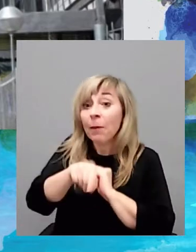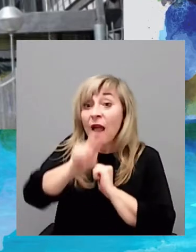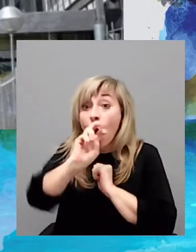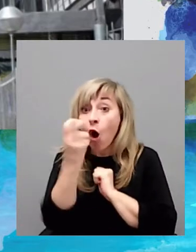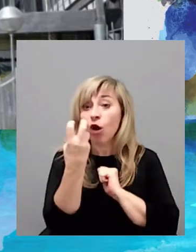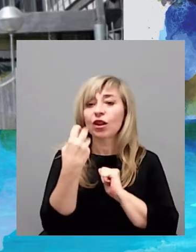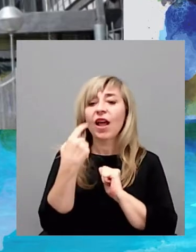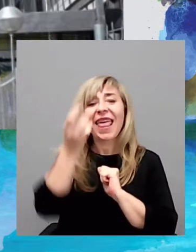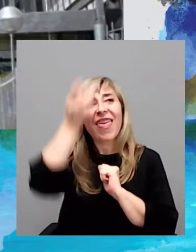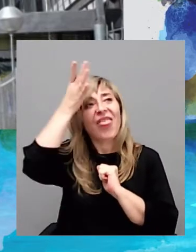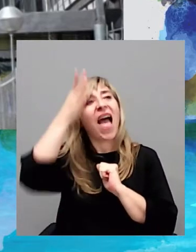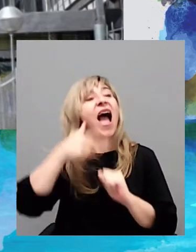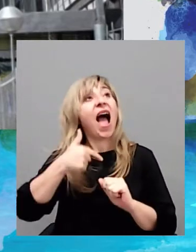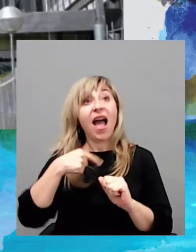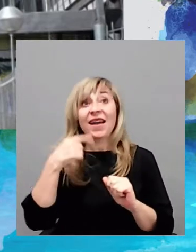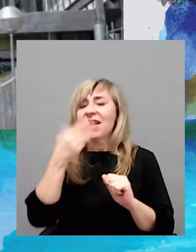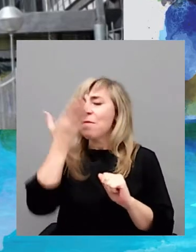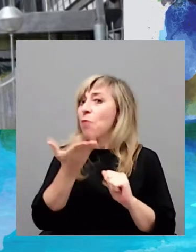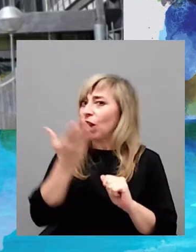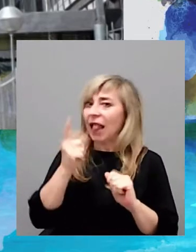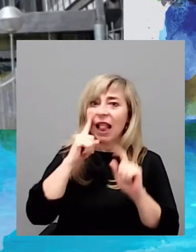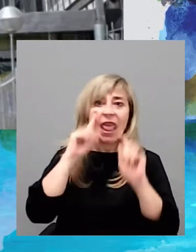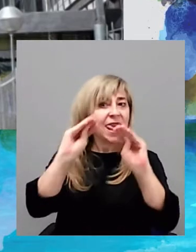idea that our courses